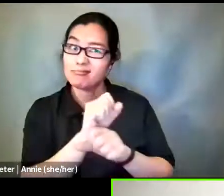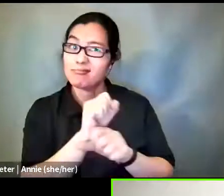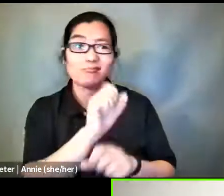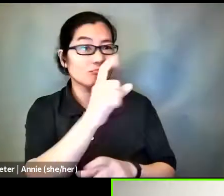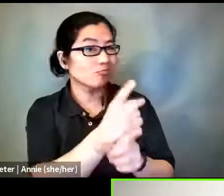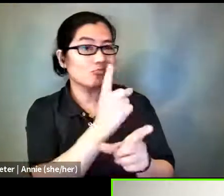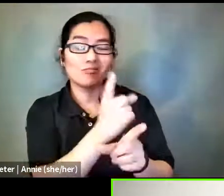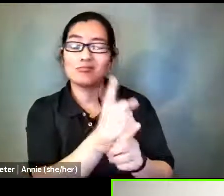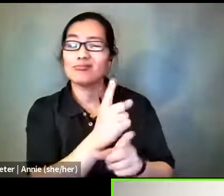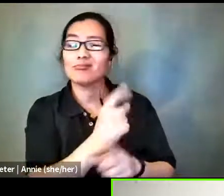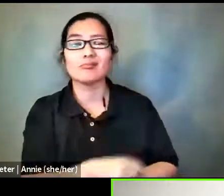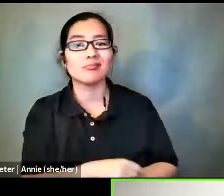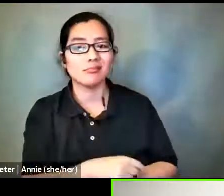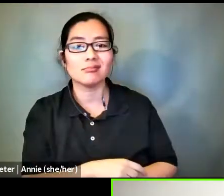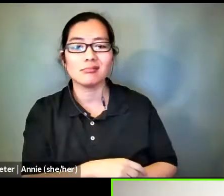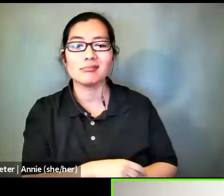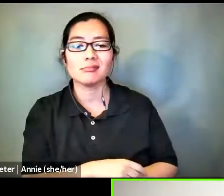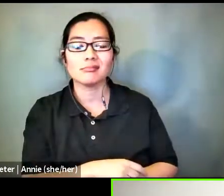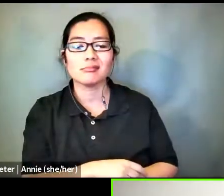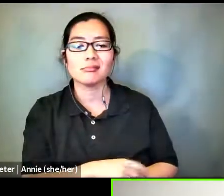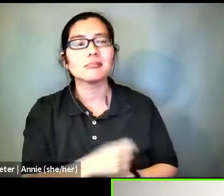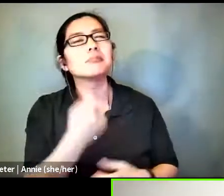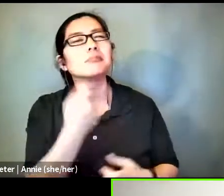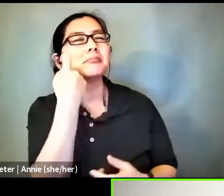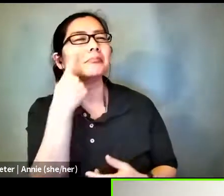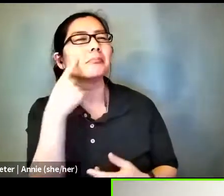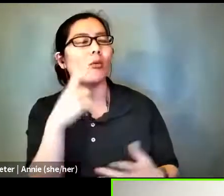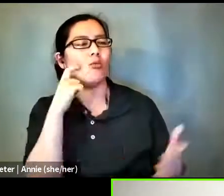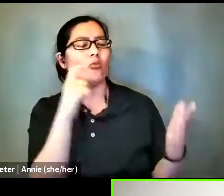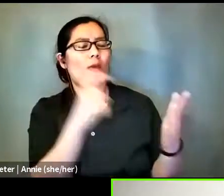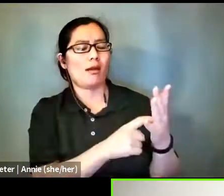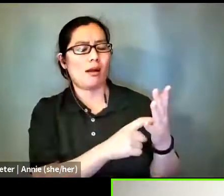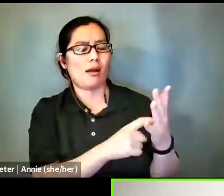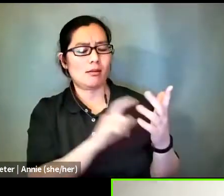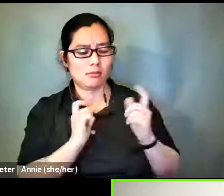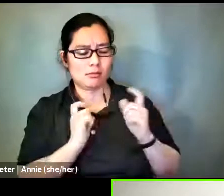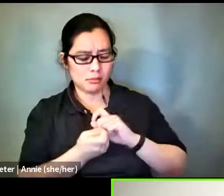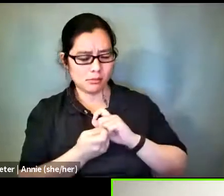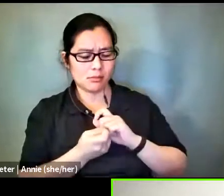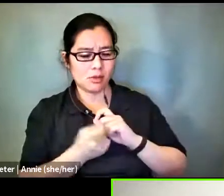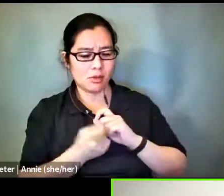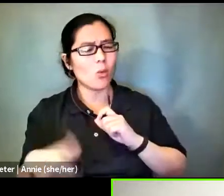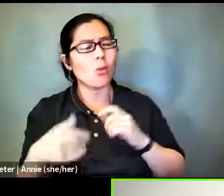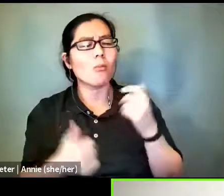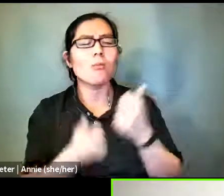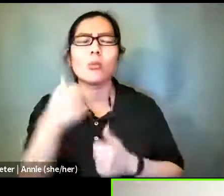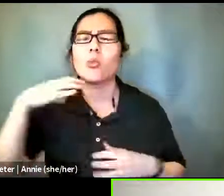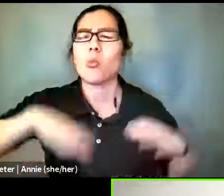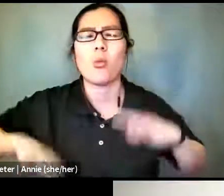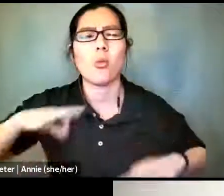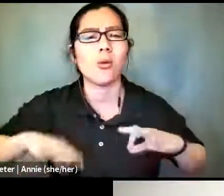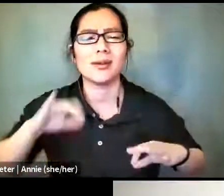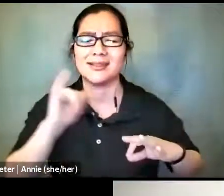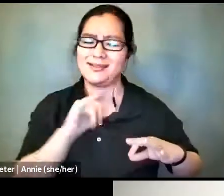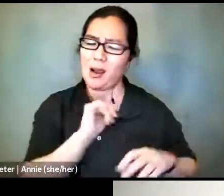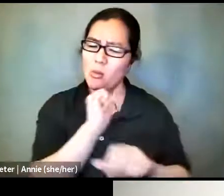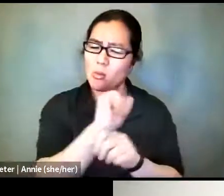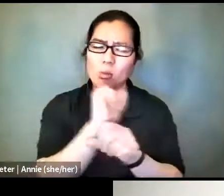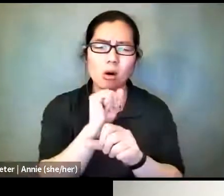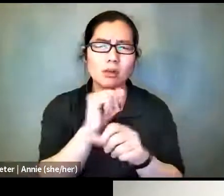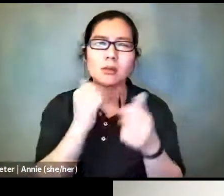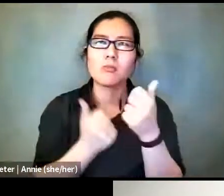most rewarding, because you're doing the work that makes the difference.